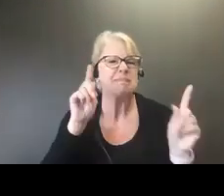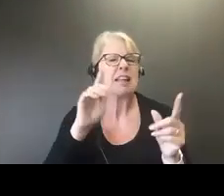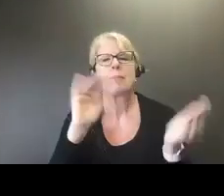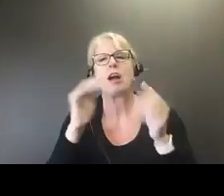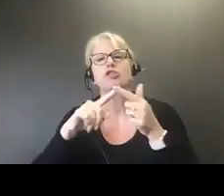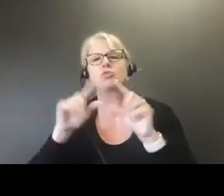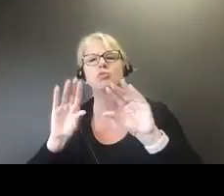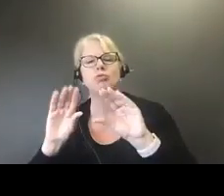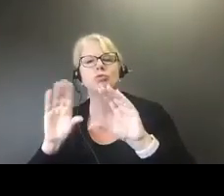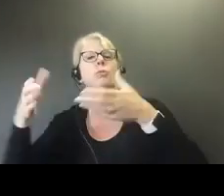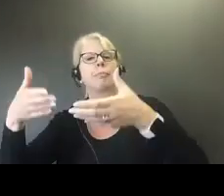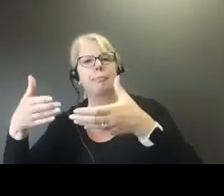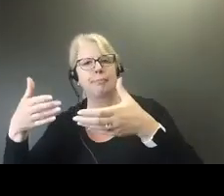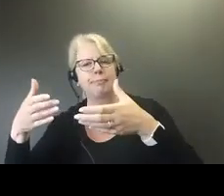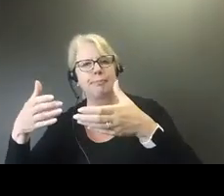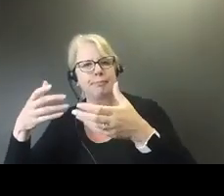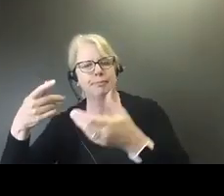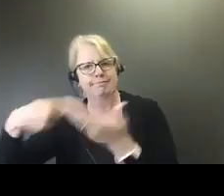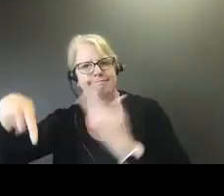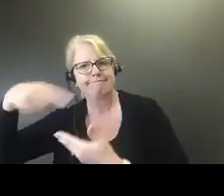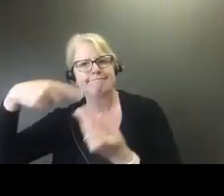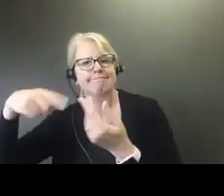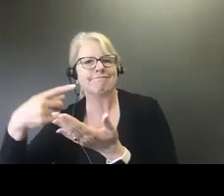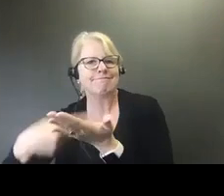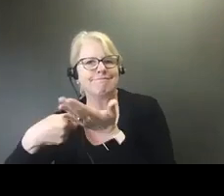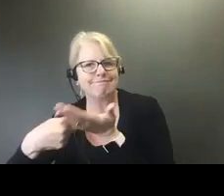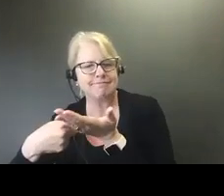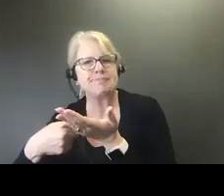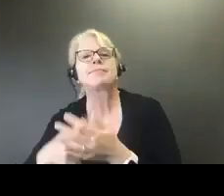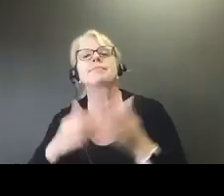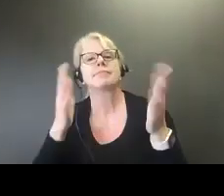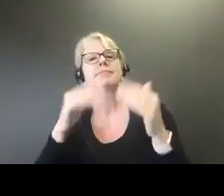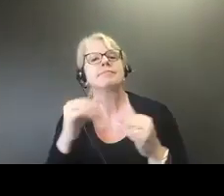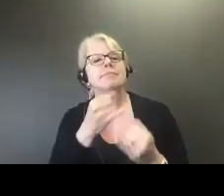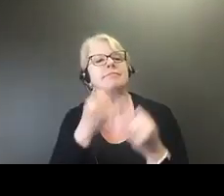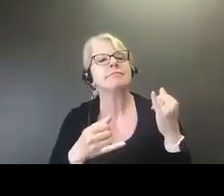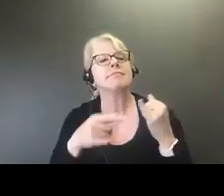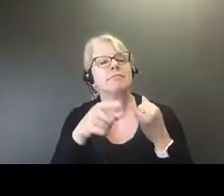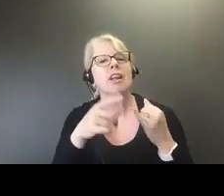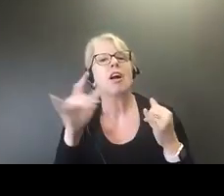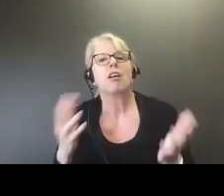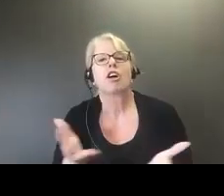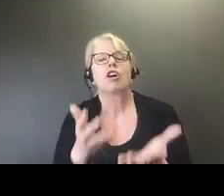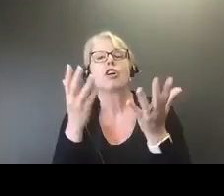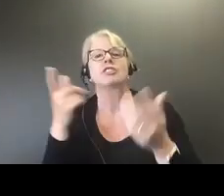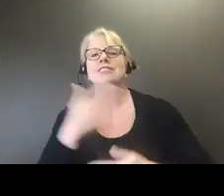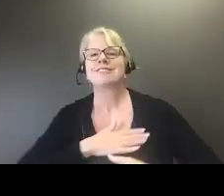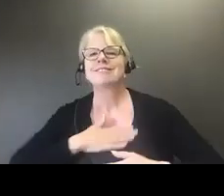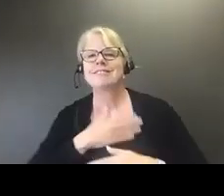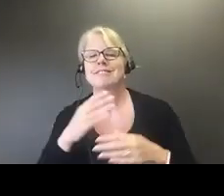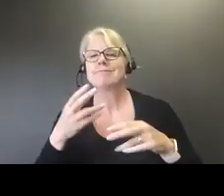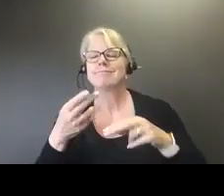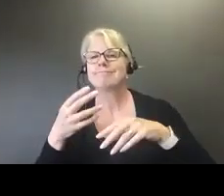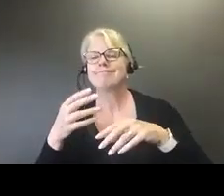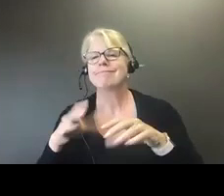interventions. And then finally, there's the category of encouraging leisure and skill development through